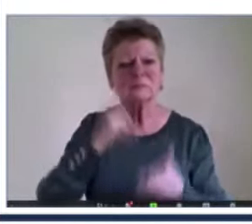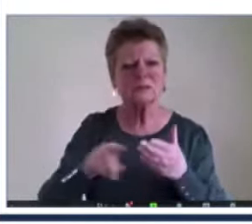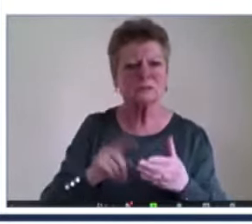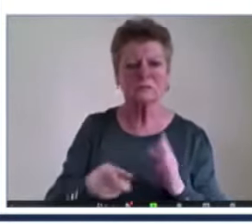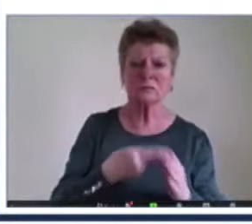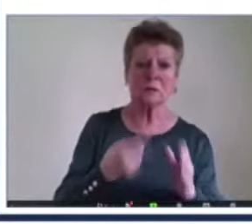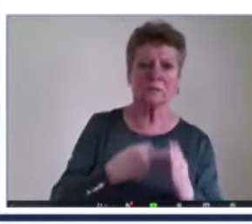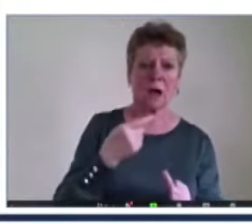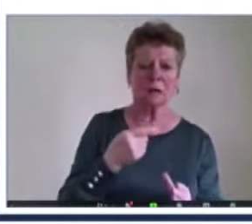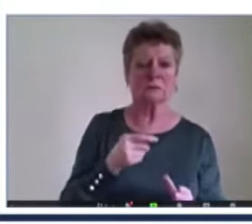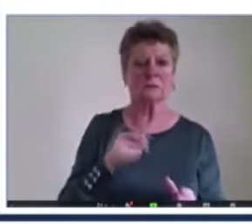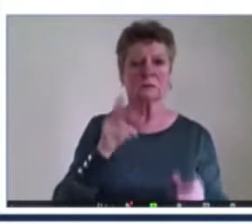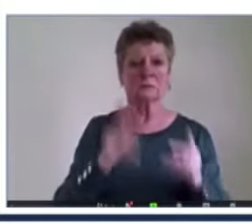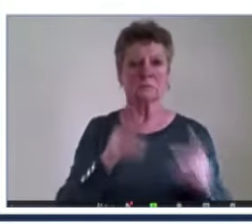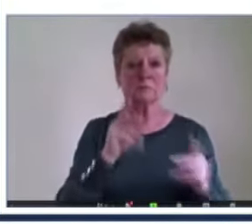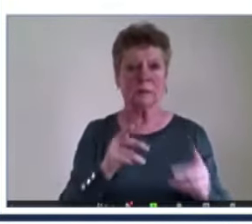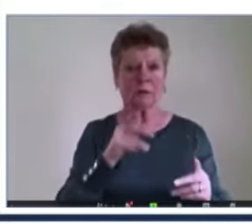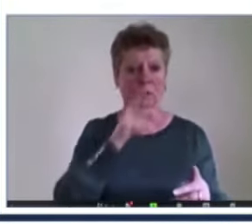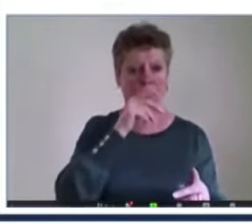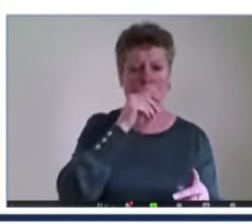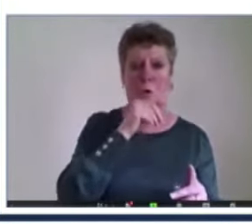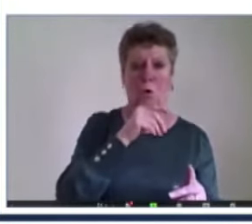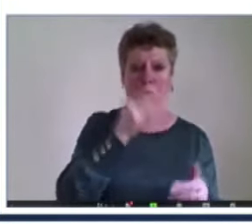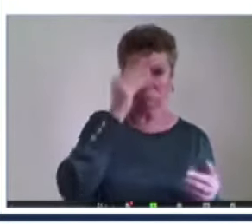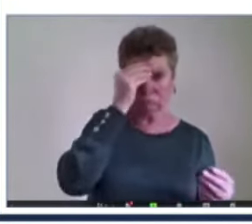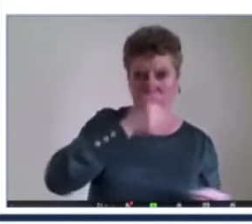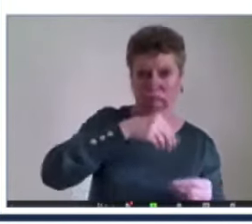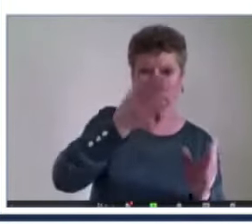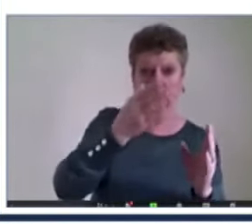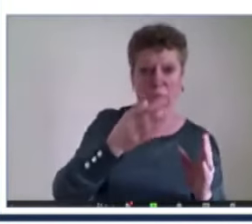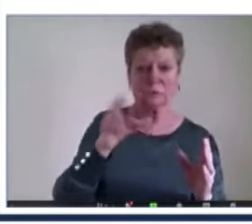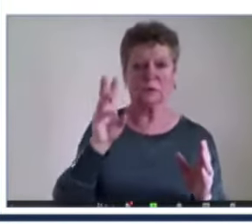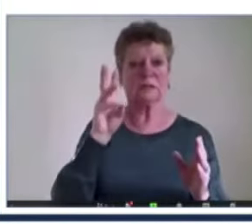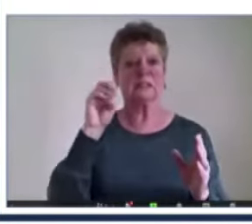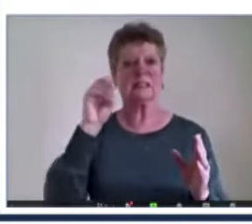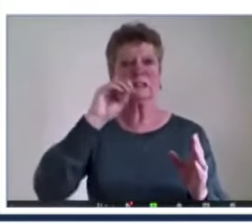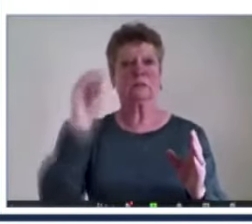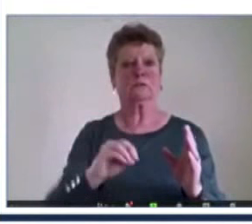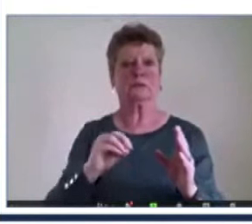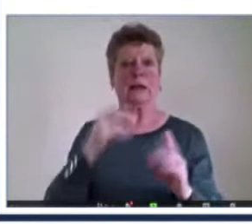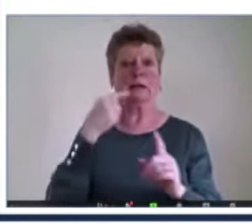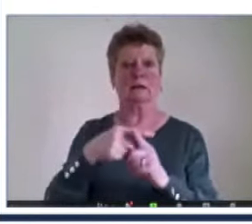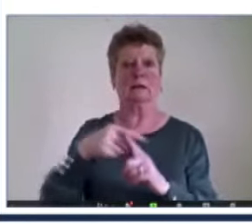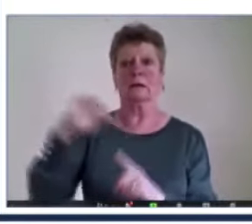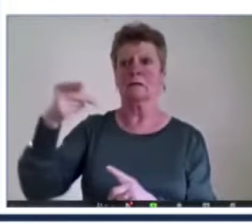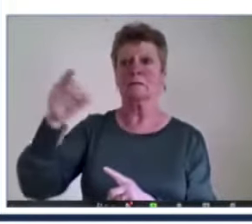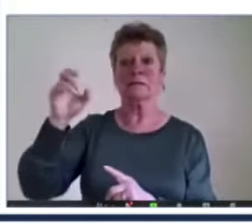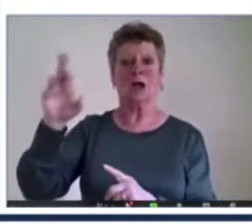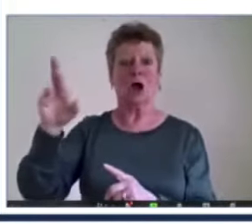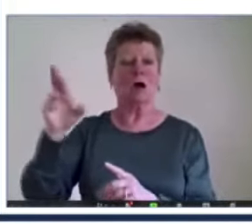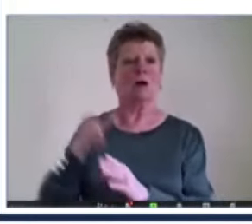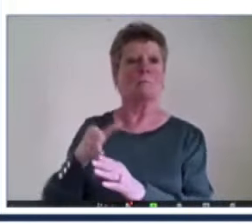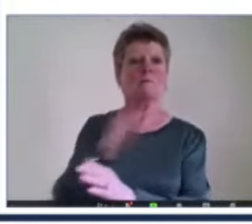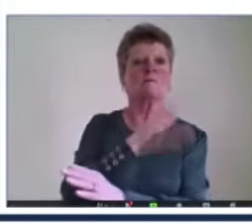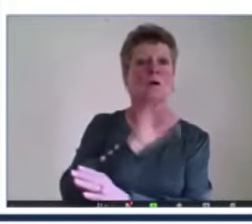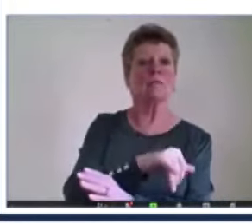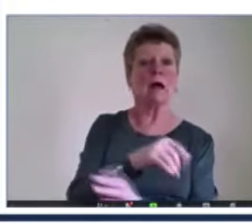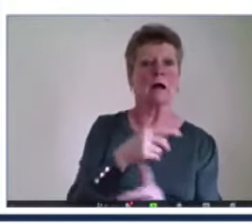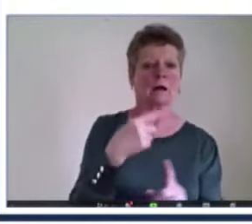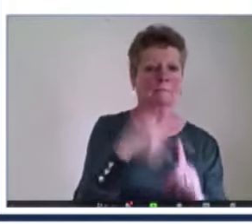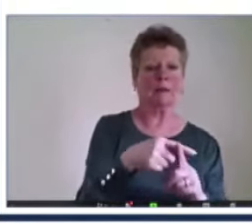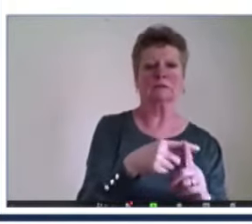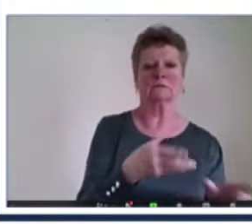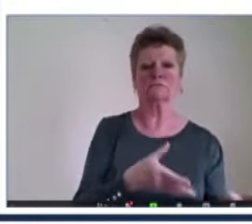60% of the cases that we're reporting as positive PCR previously had a positive rapid